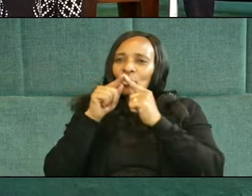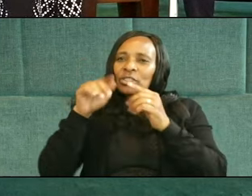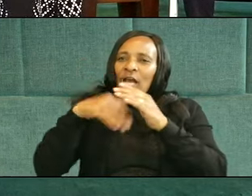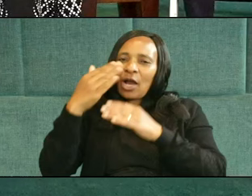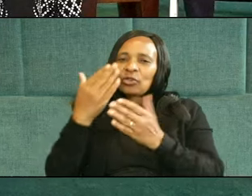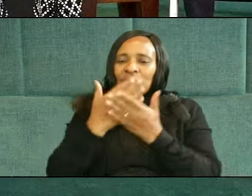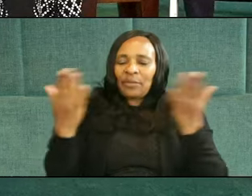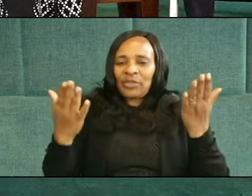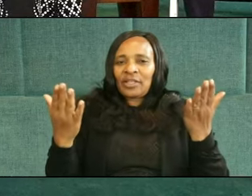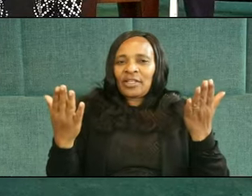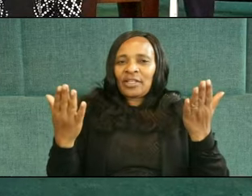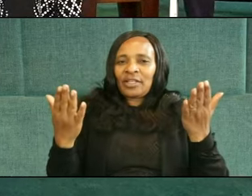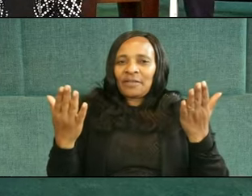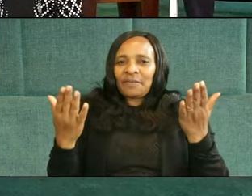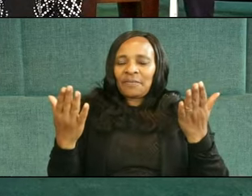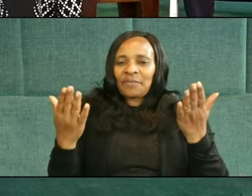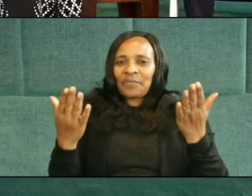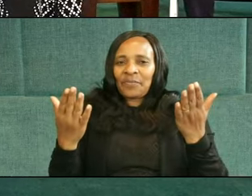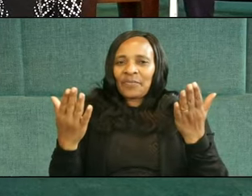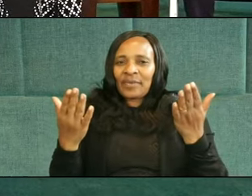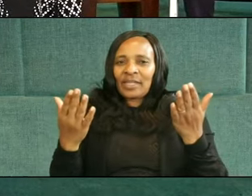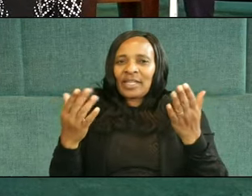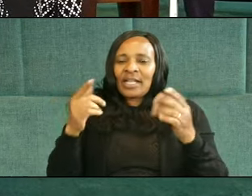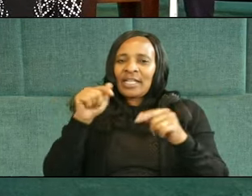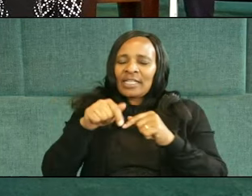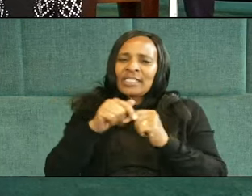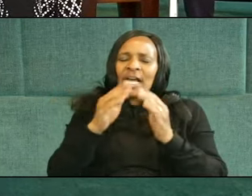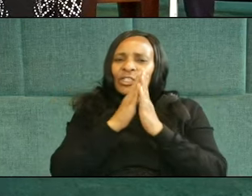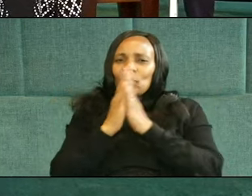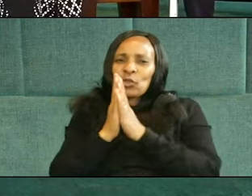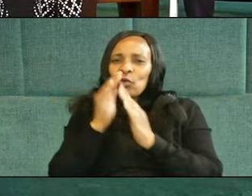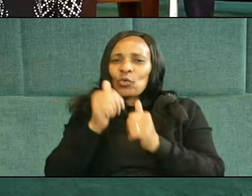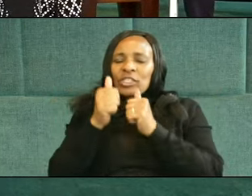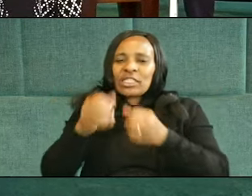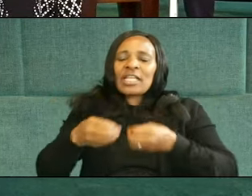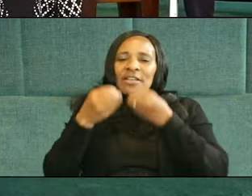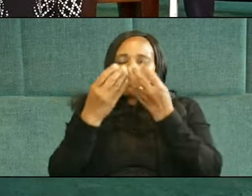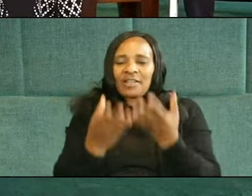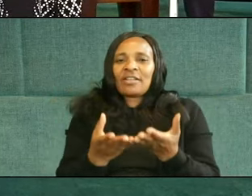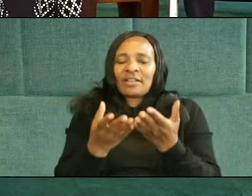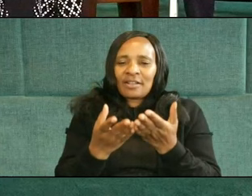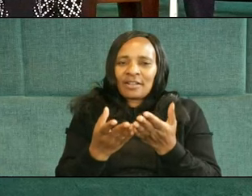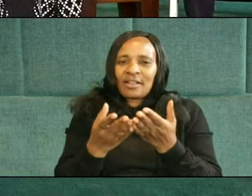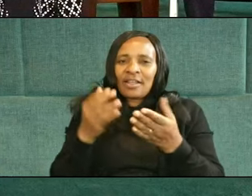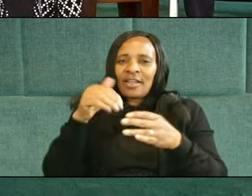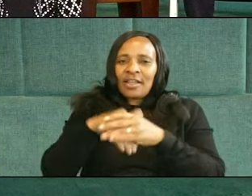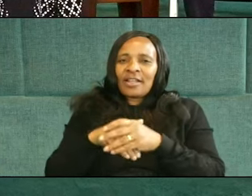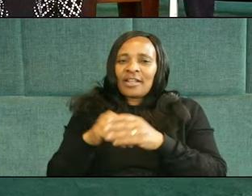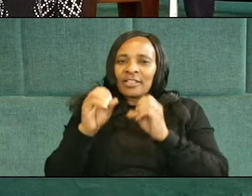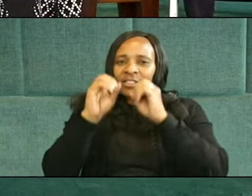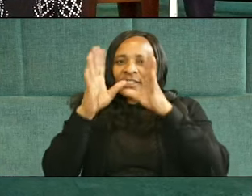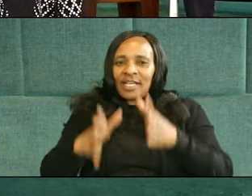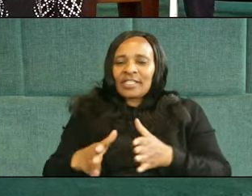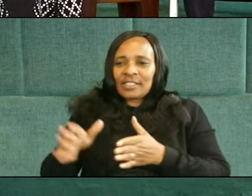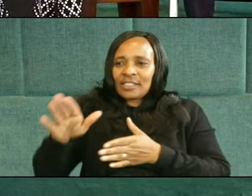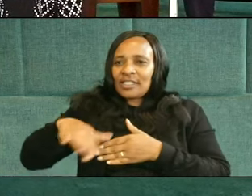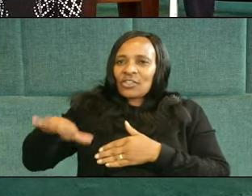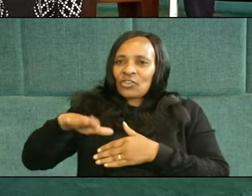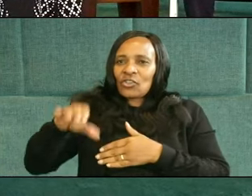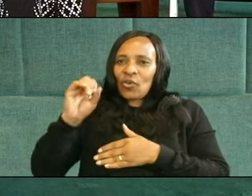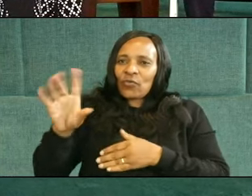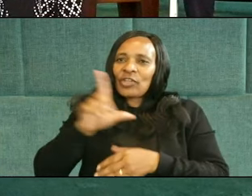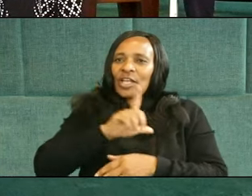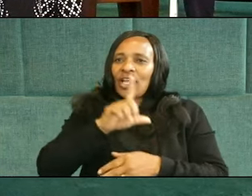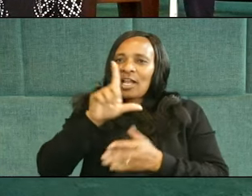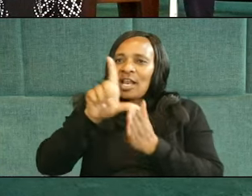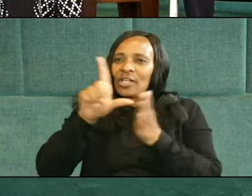out something. There is a story that is given in the teacher's section of the lesson, and